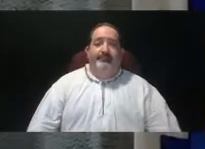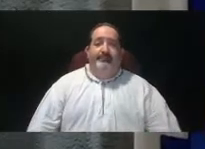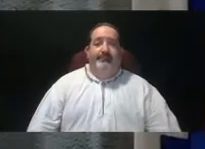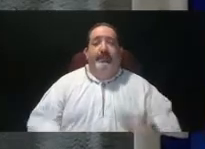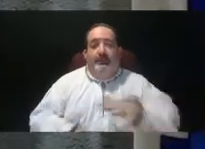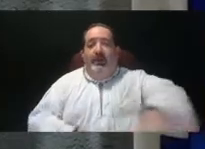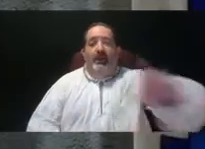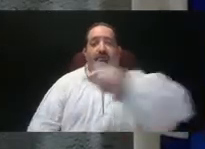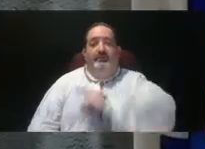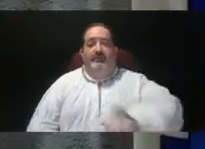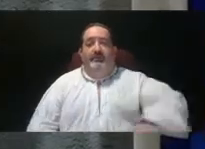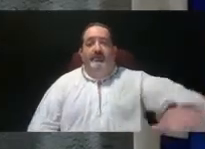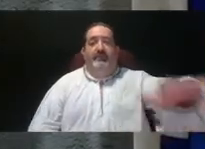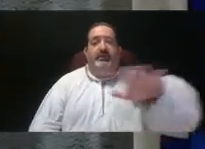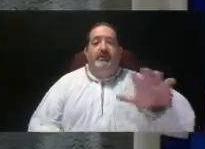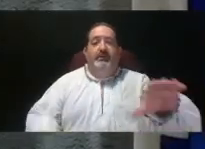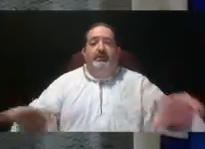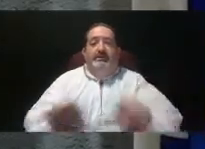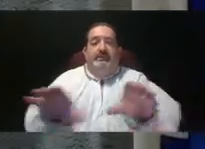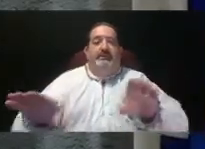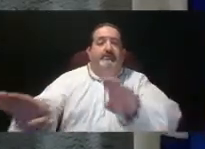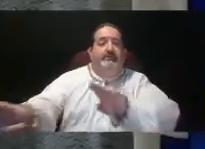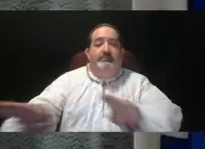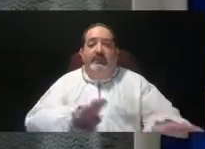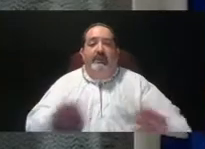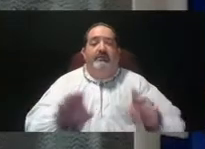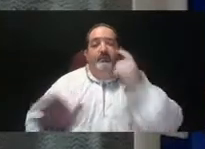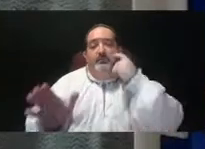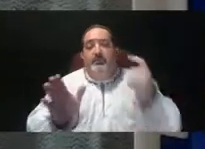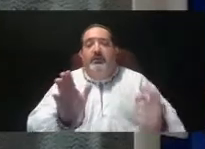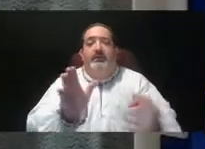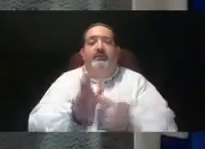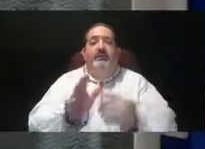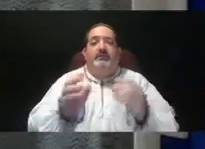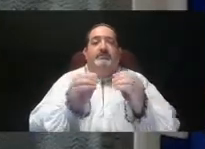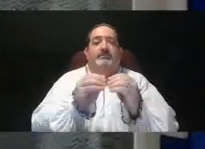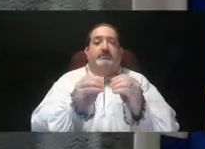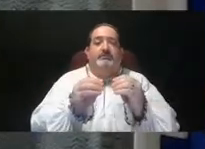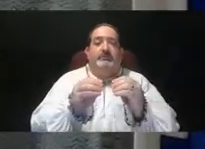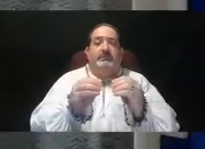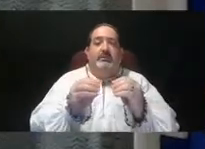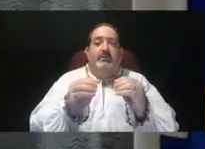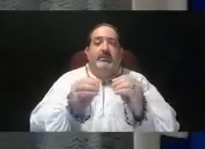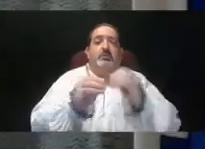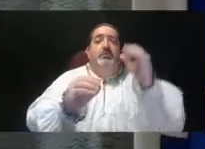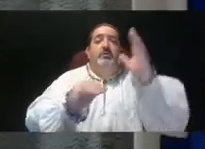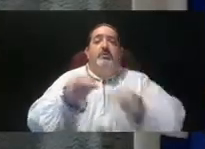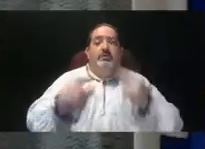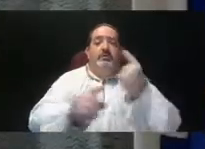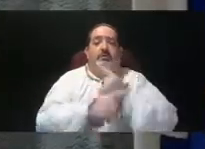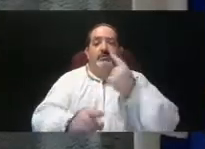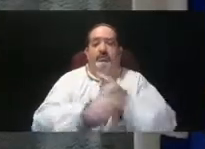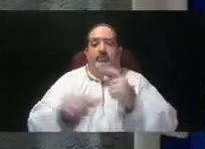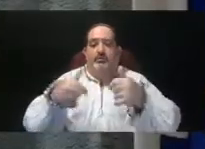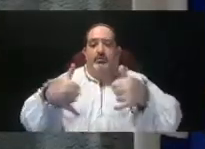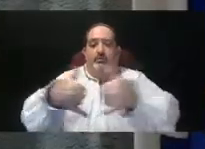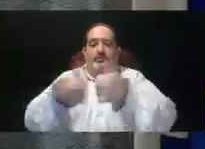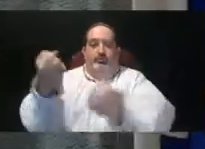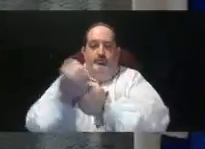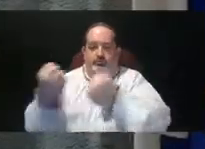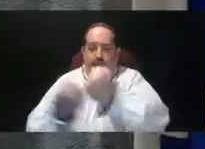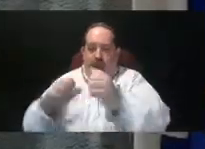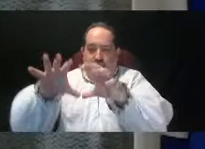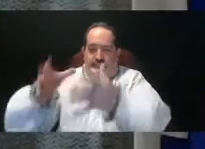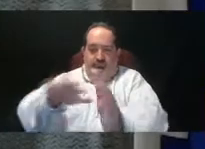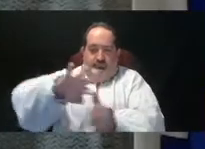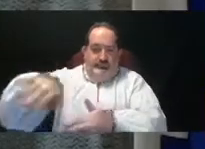Throughout the kingdom, there come deeds or acts that bear recognition outside the regular structure of awards. For such deeds does the